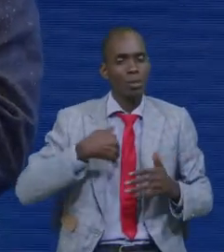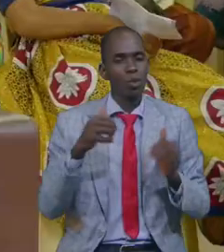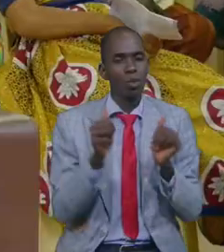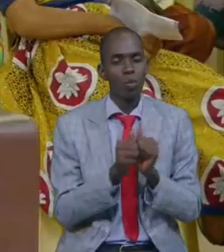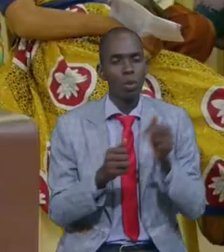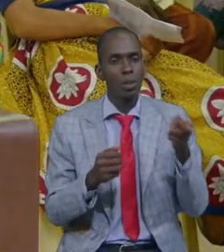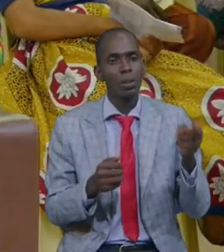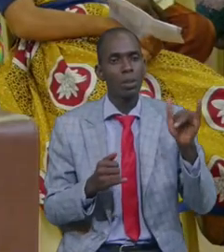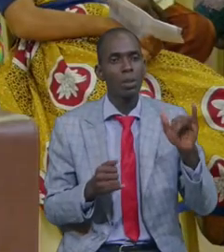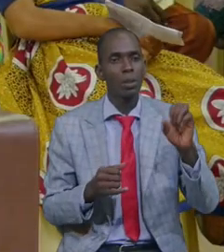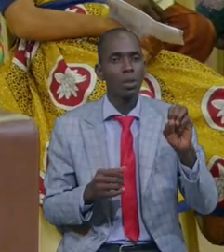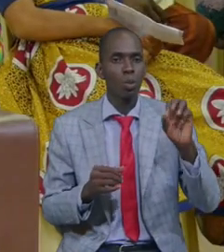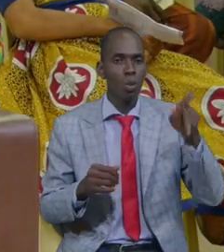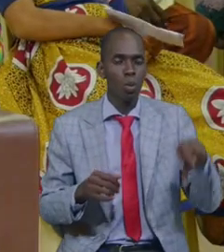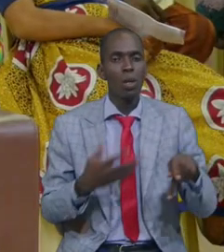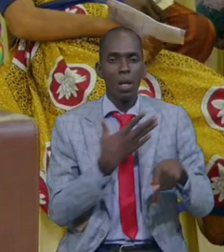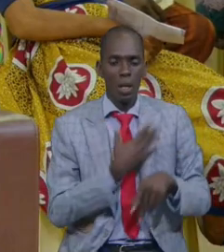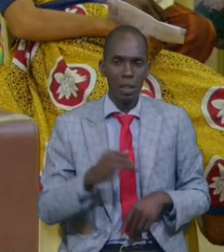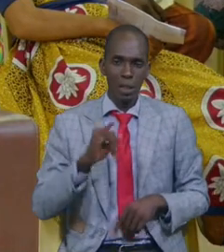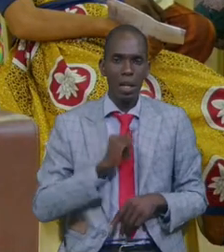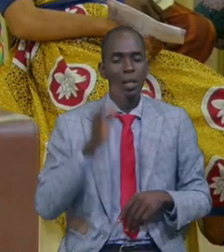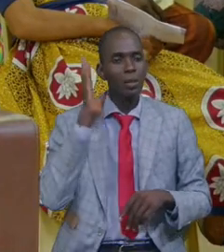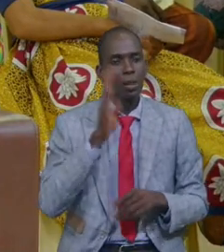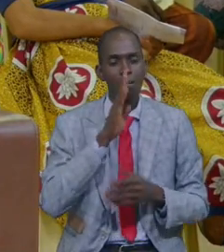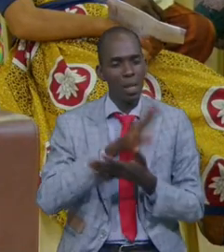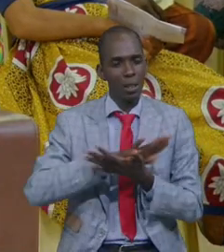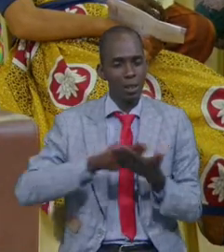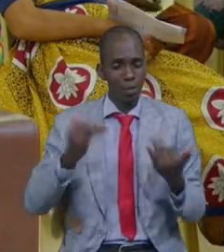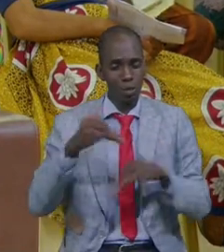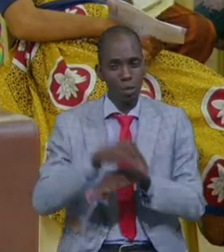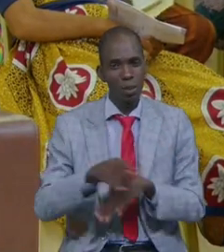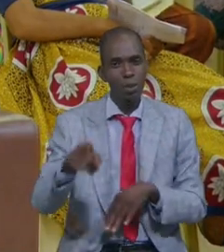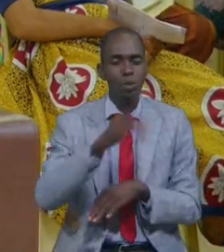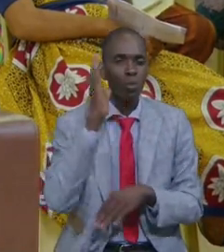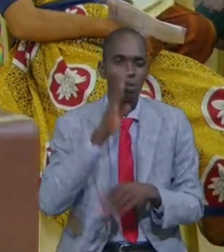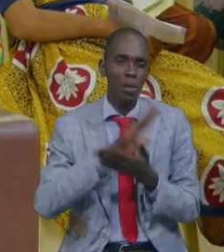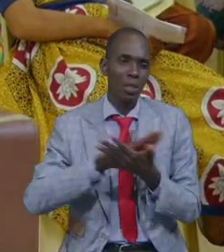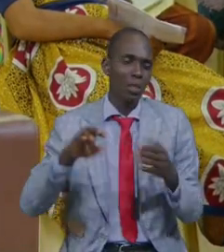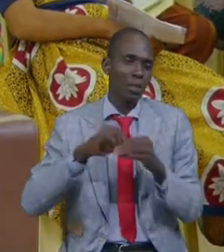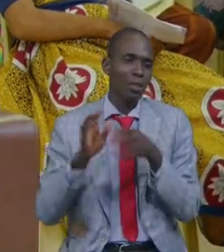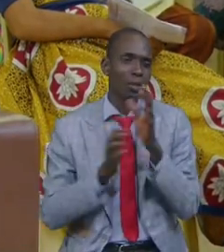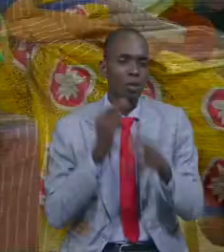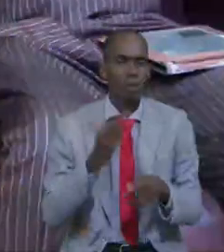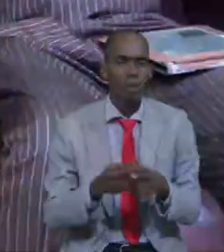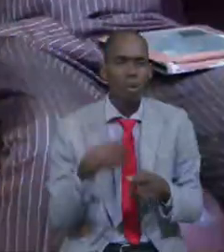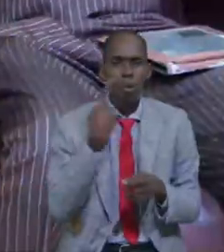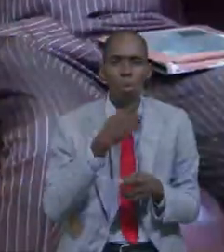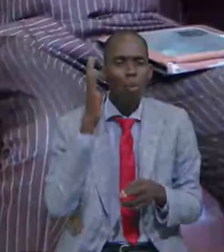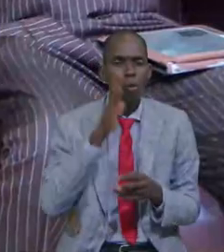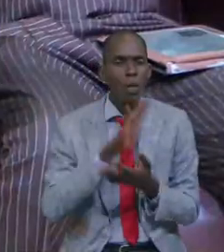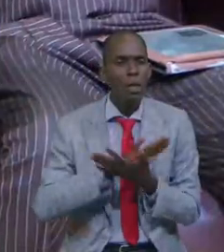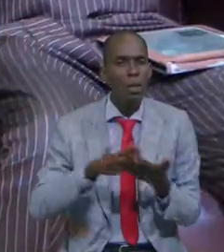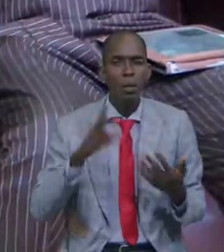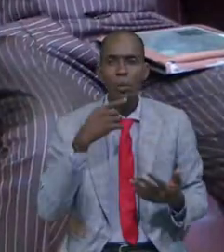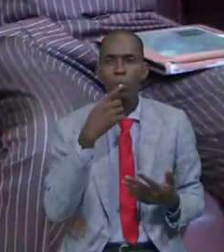clean. Tonight, you'll be clean. Where are you? I said, where are you?